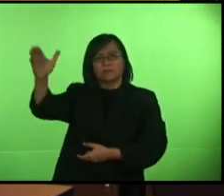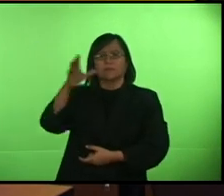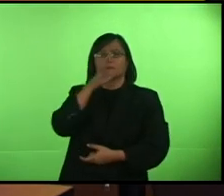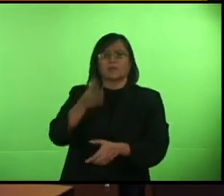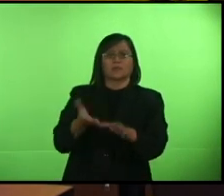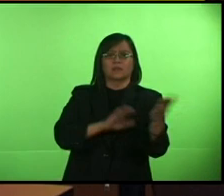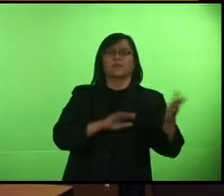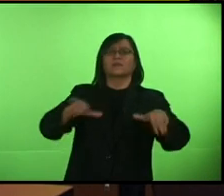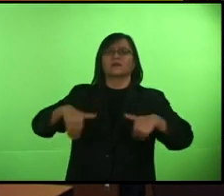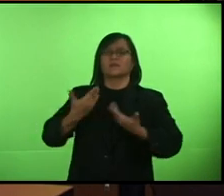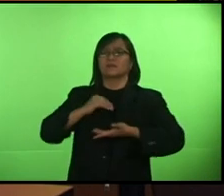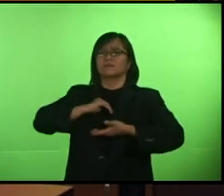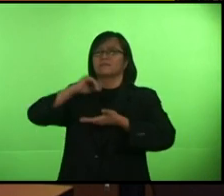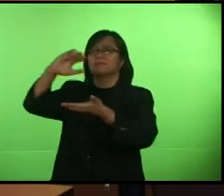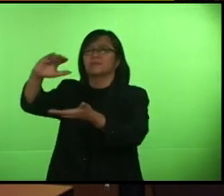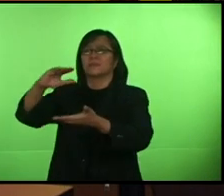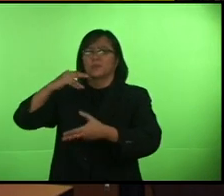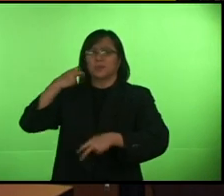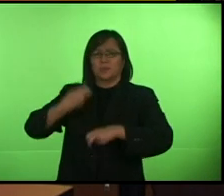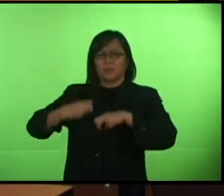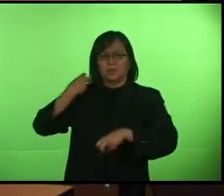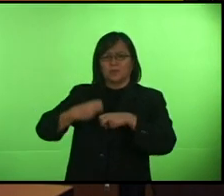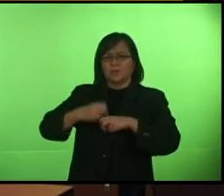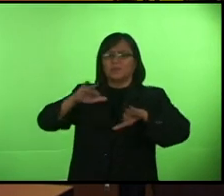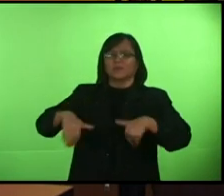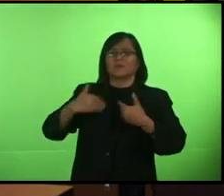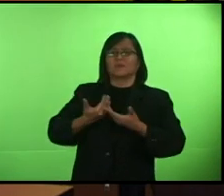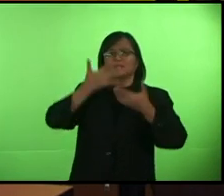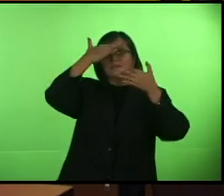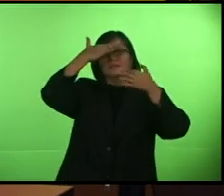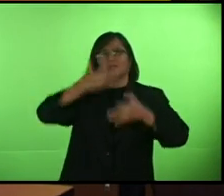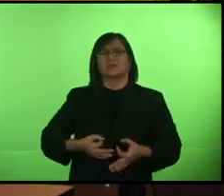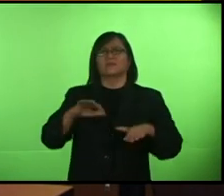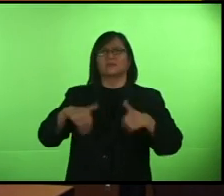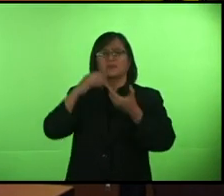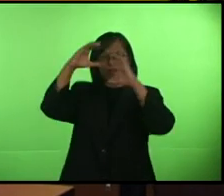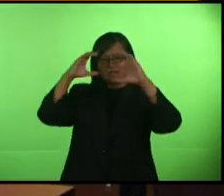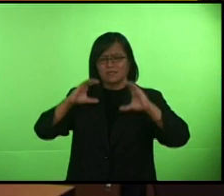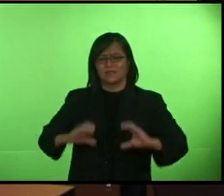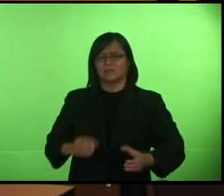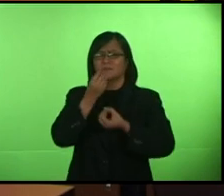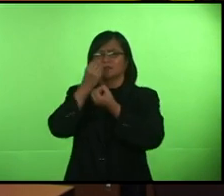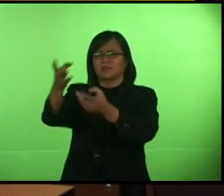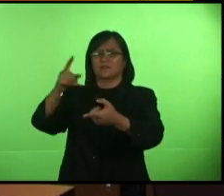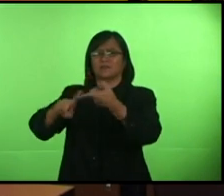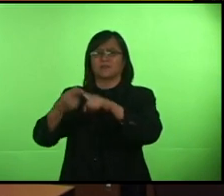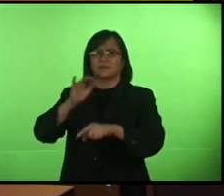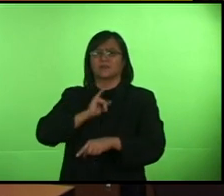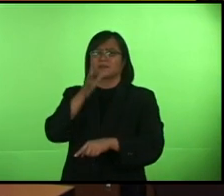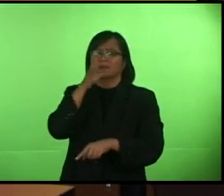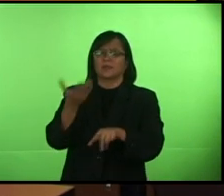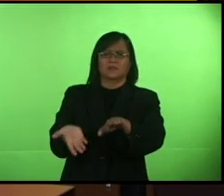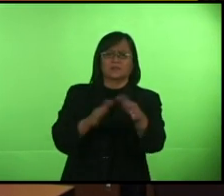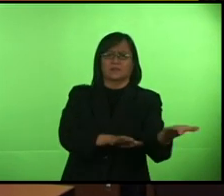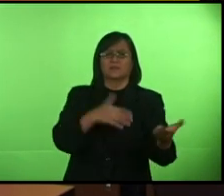bit complex for you to convey to your friend. So how is it that you want to decide the best way to convey the message